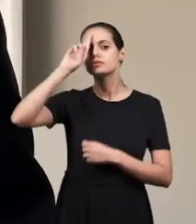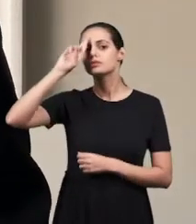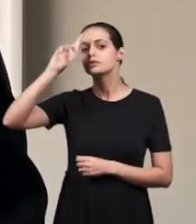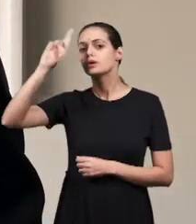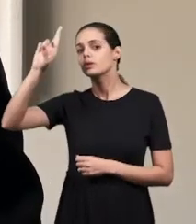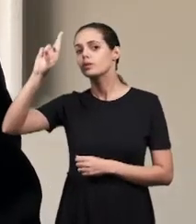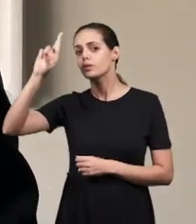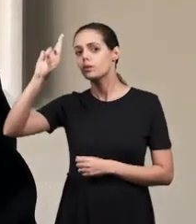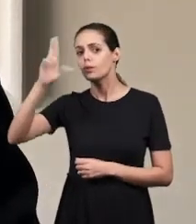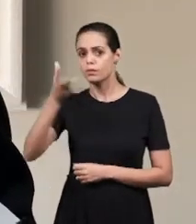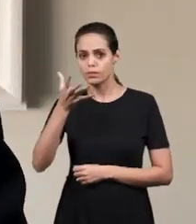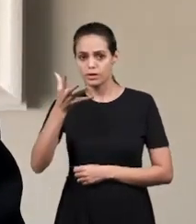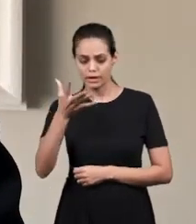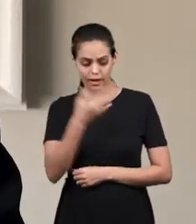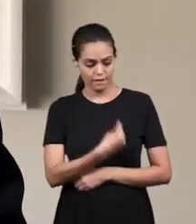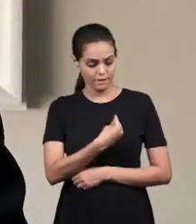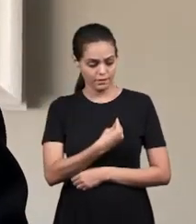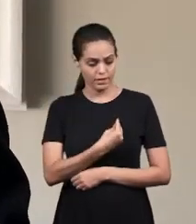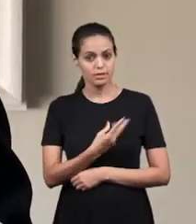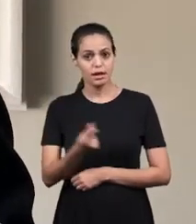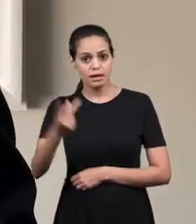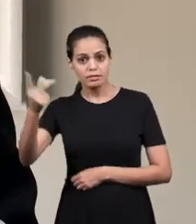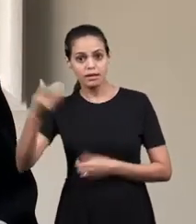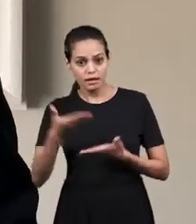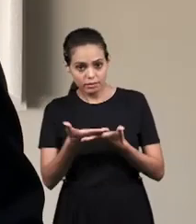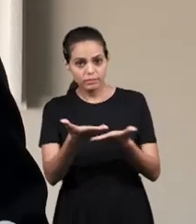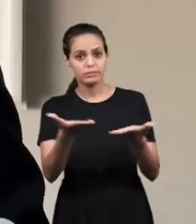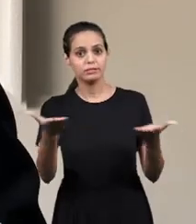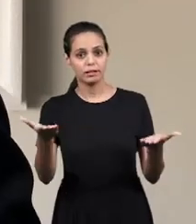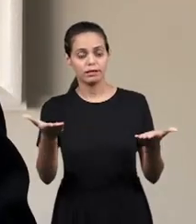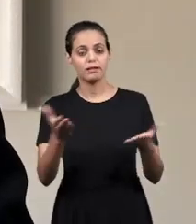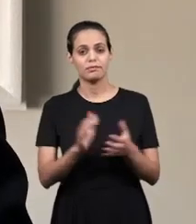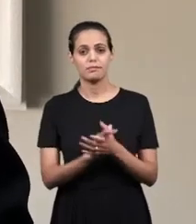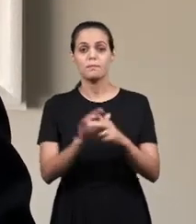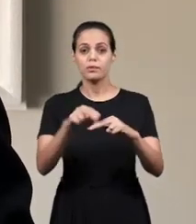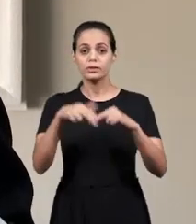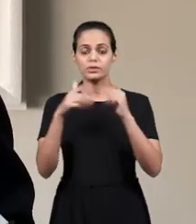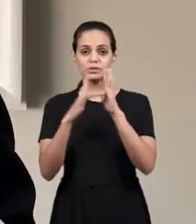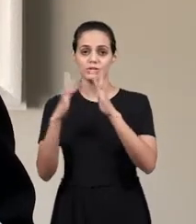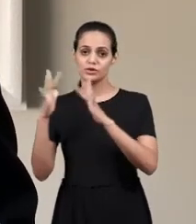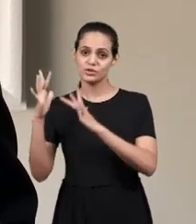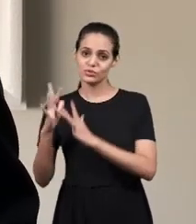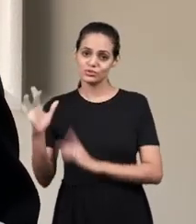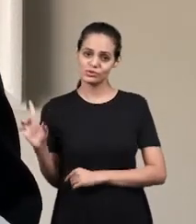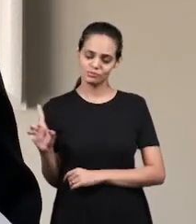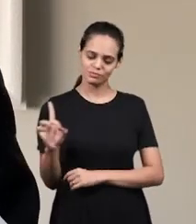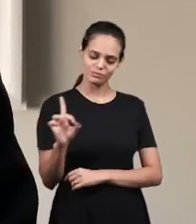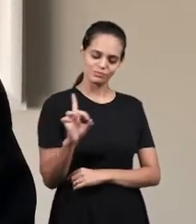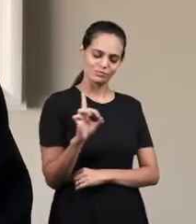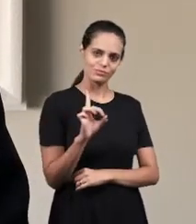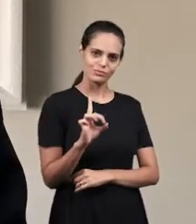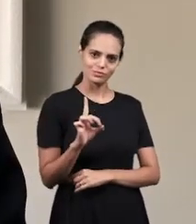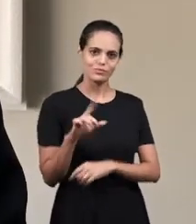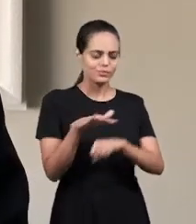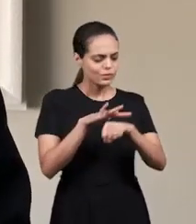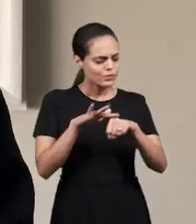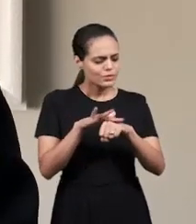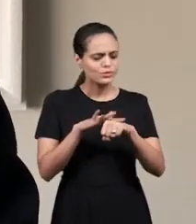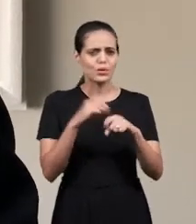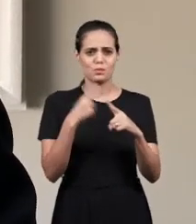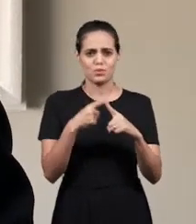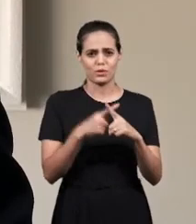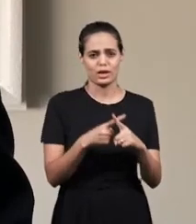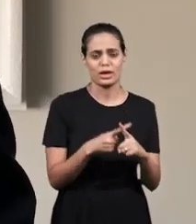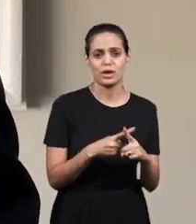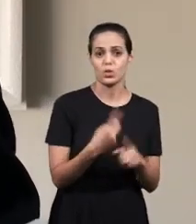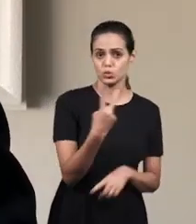men. He revealed himself to them because they were returning to Emmaus with their hearts filled with sadness, disappointed,